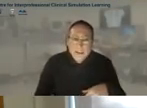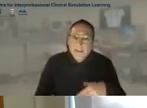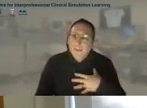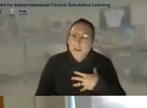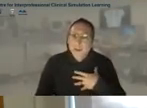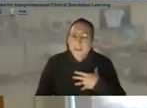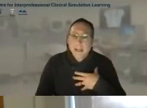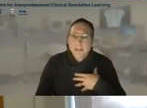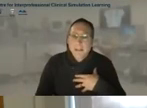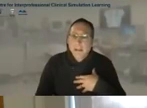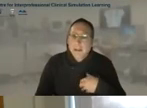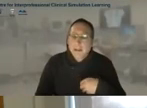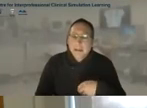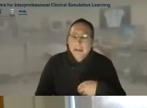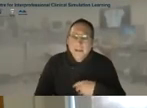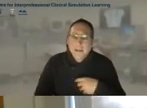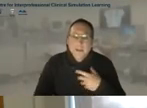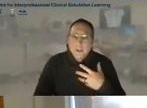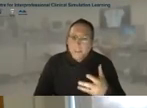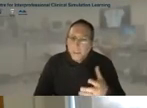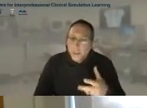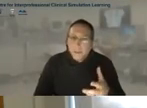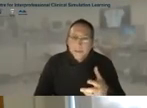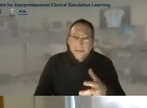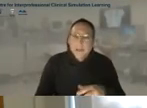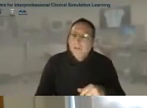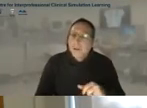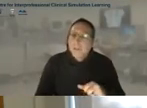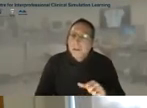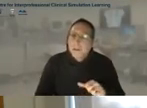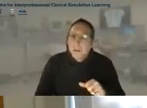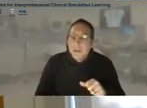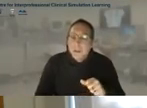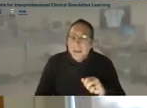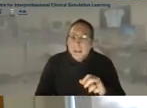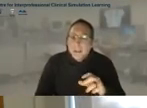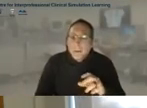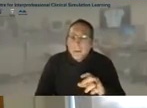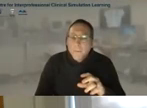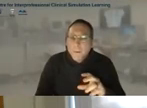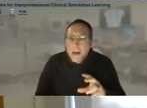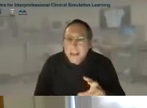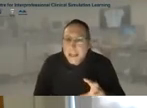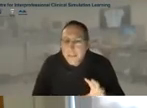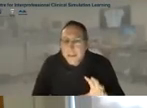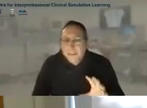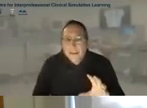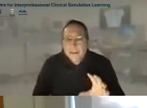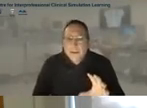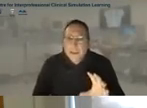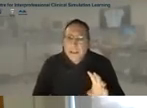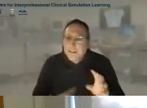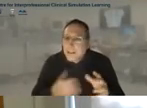skills, and their emotional states. And you do this to improve or sustain performance. And so when I think about